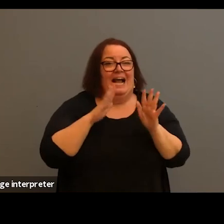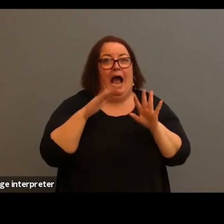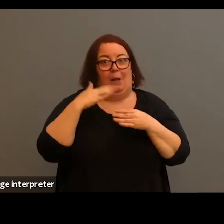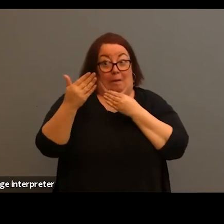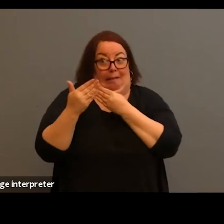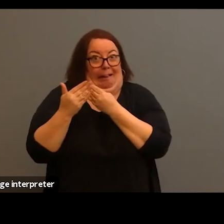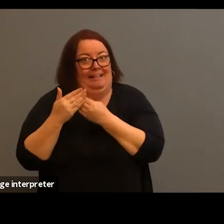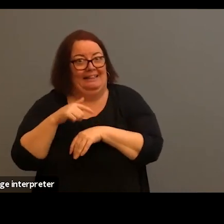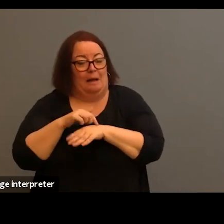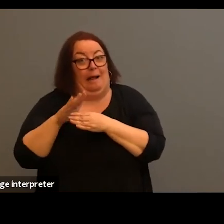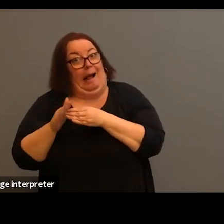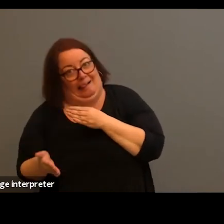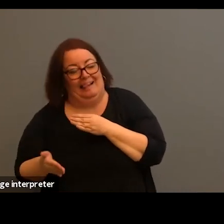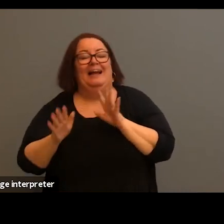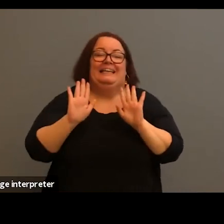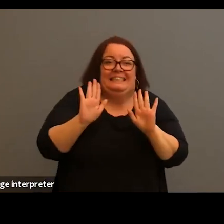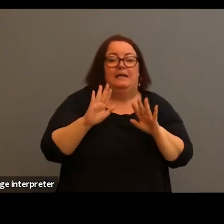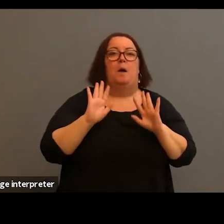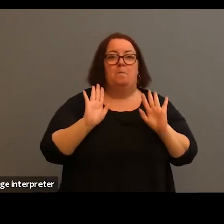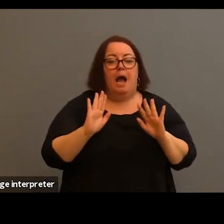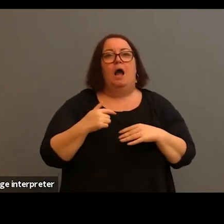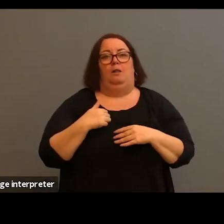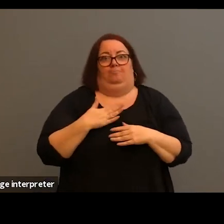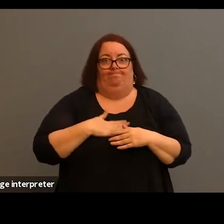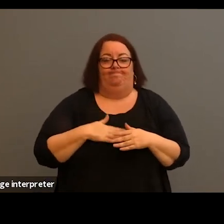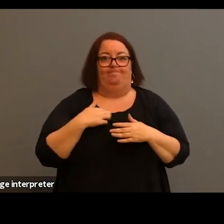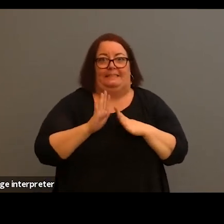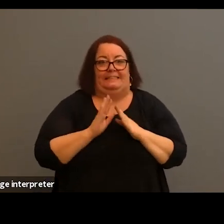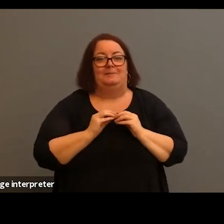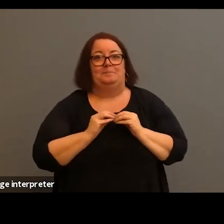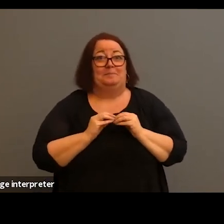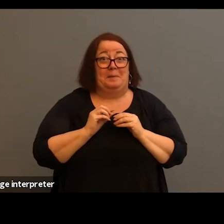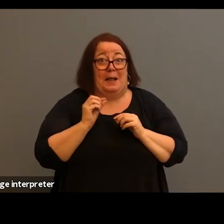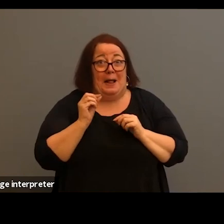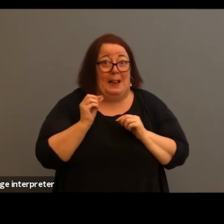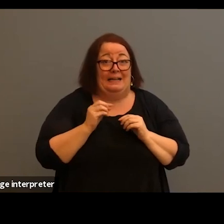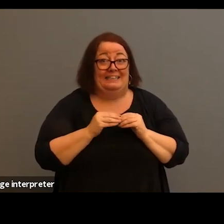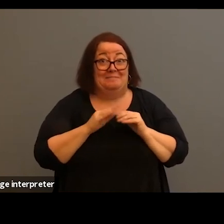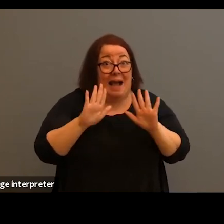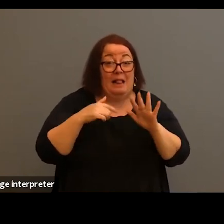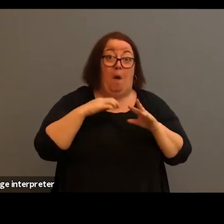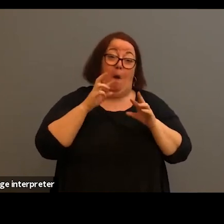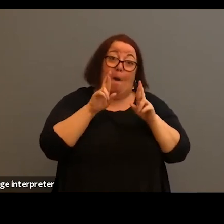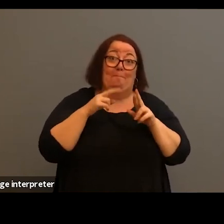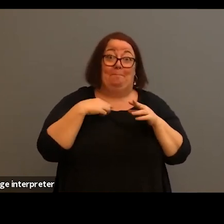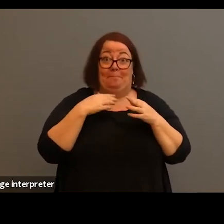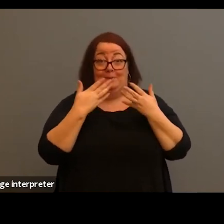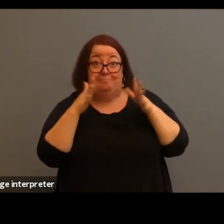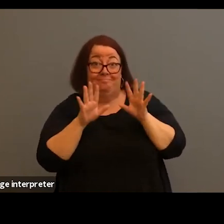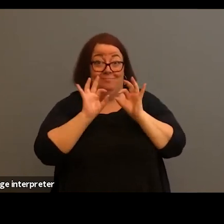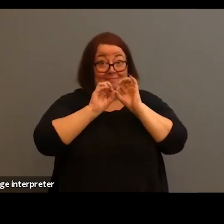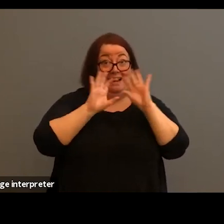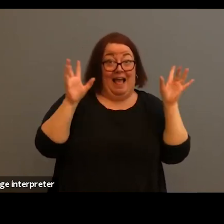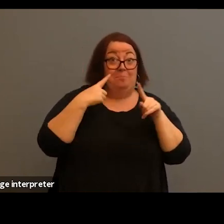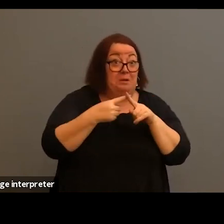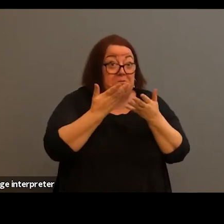I need to pass the floor to the organizer for closing, and maybe hopefully to have some questions from the audience.